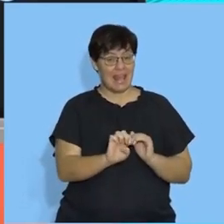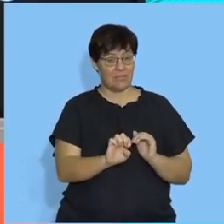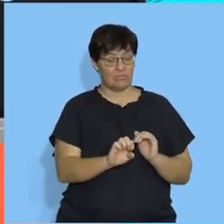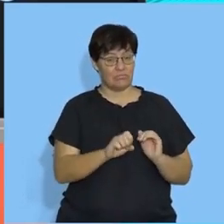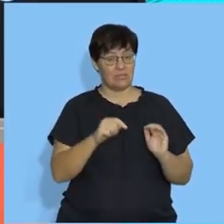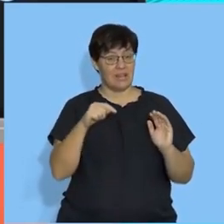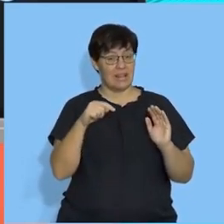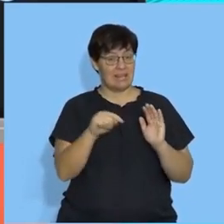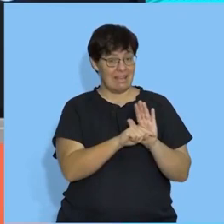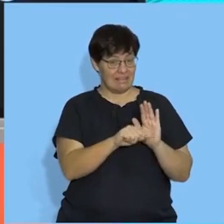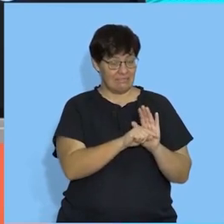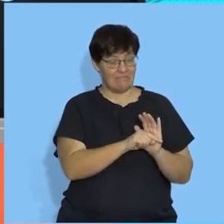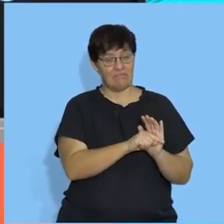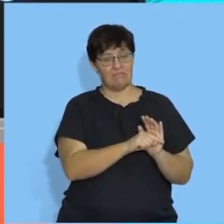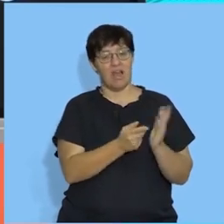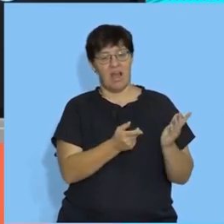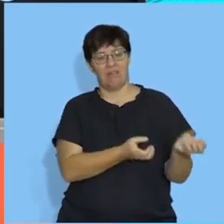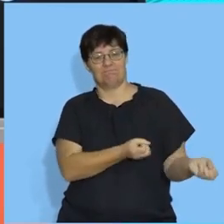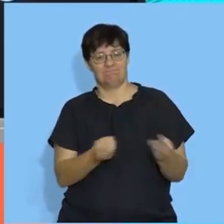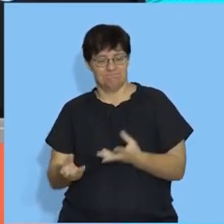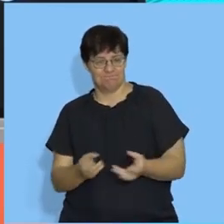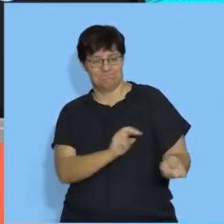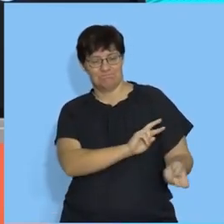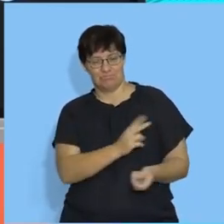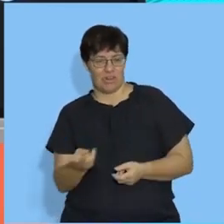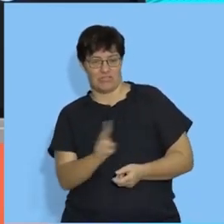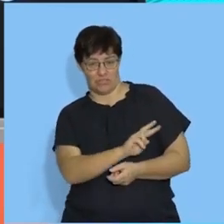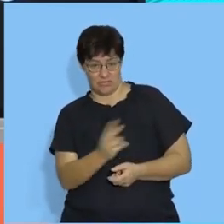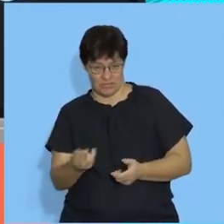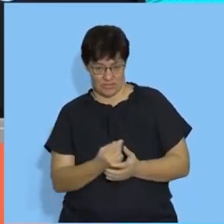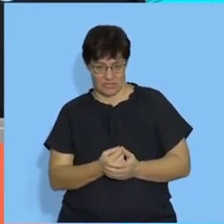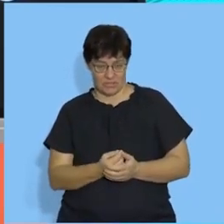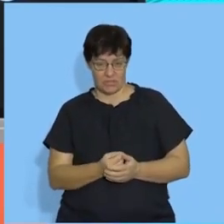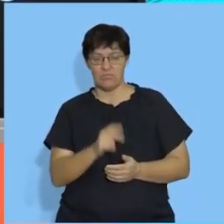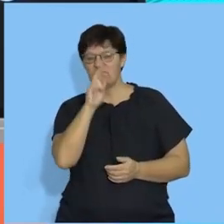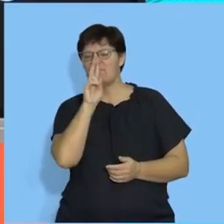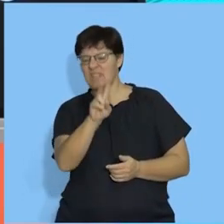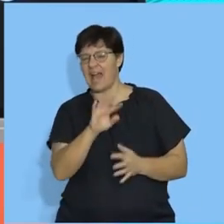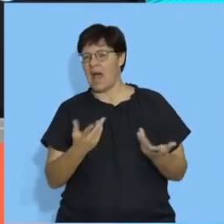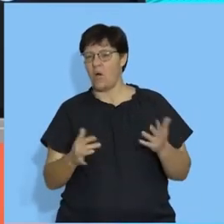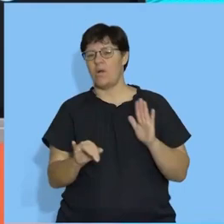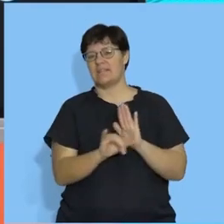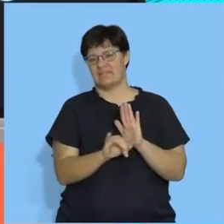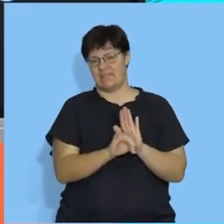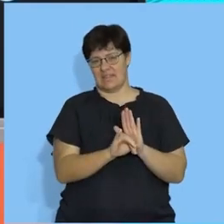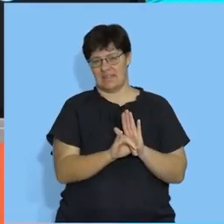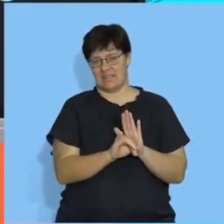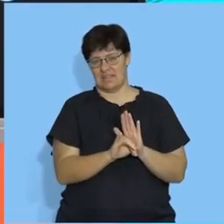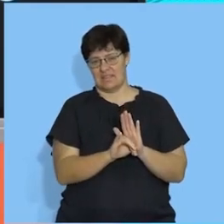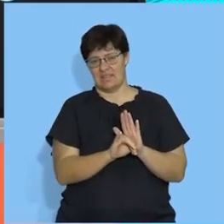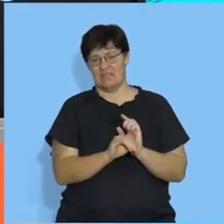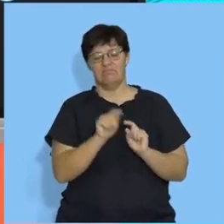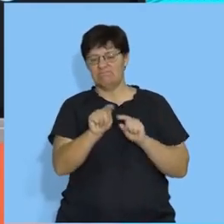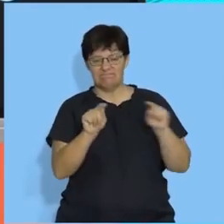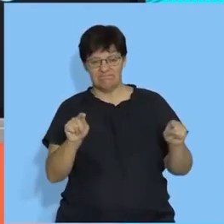more examples of that and see how exactly we can, try and identify the role of different